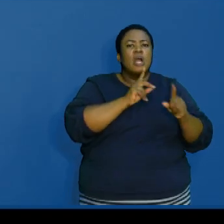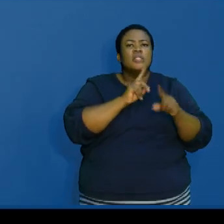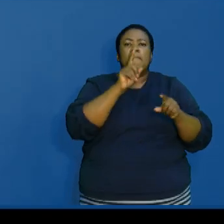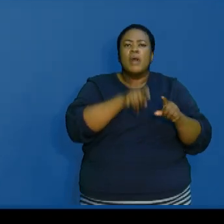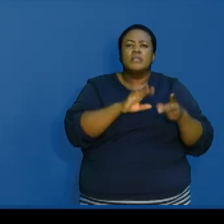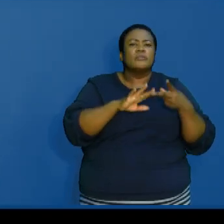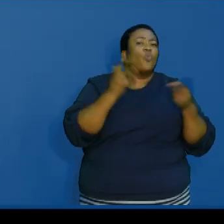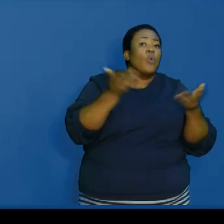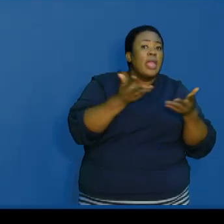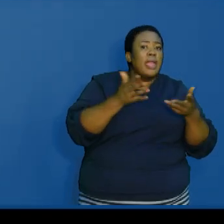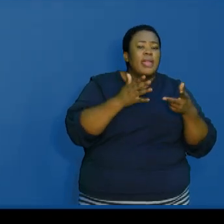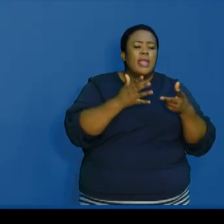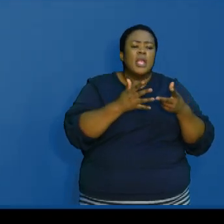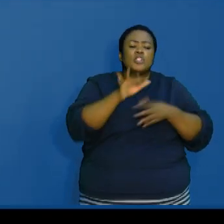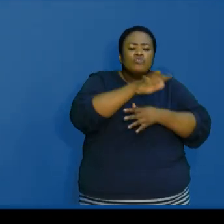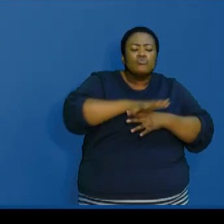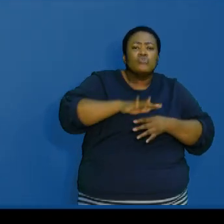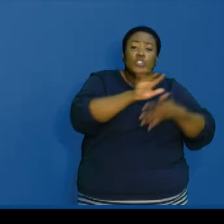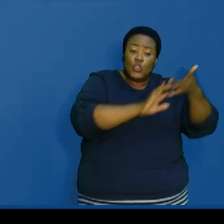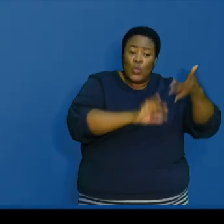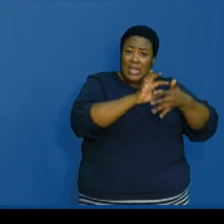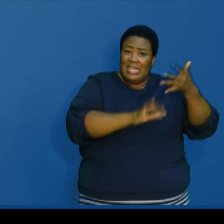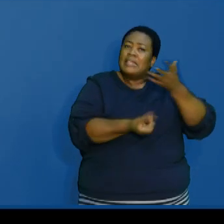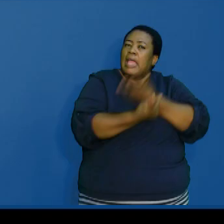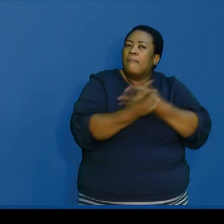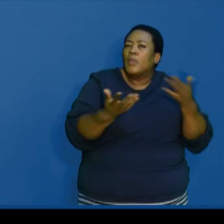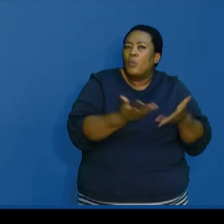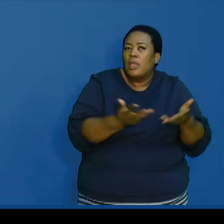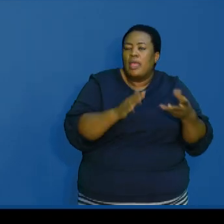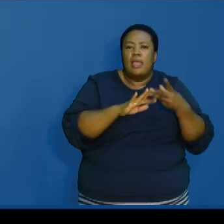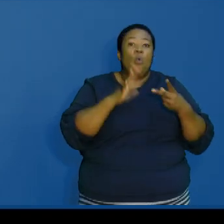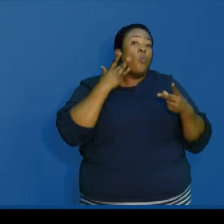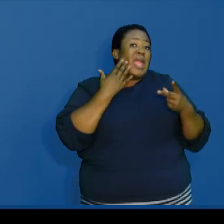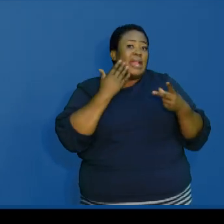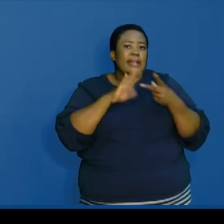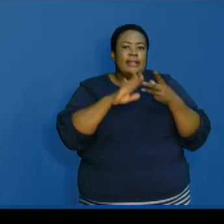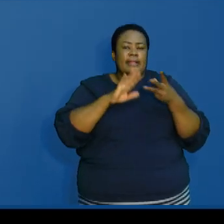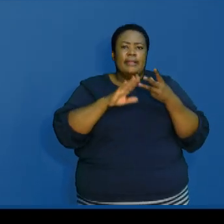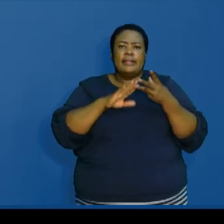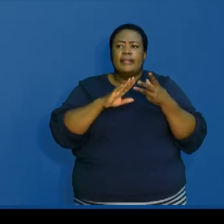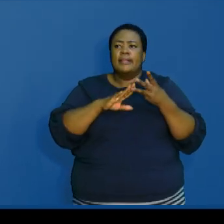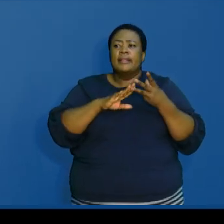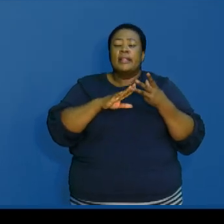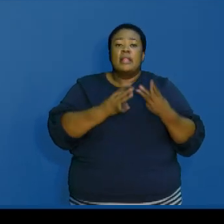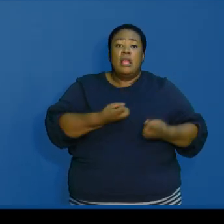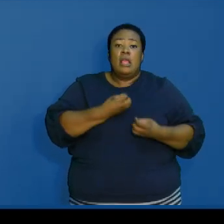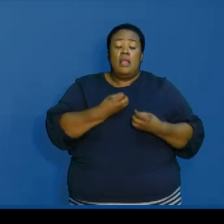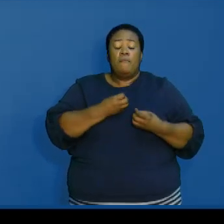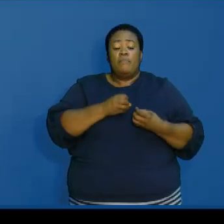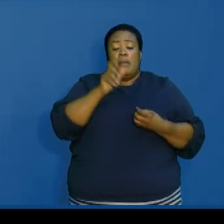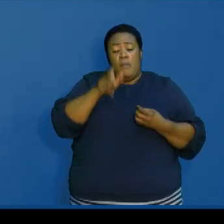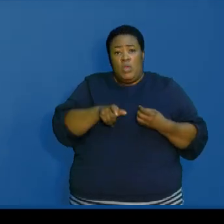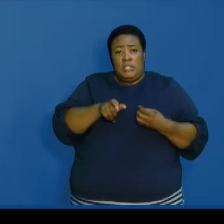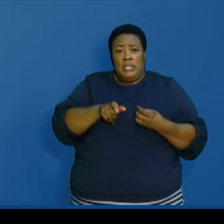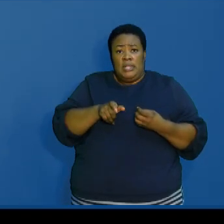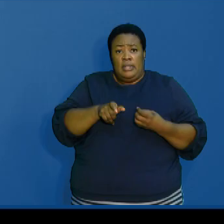when the story takes place. When it comes to narrator, you need to know if the story is being told by